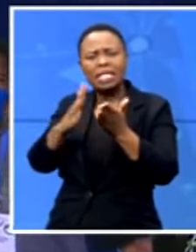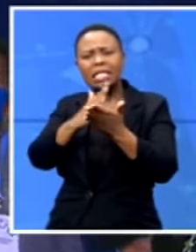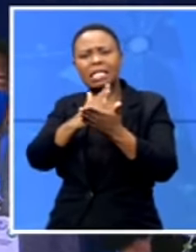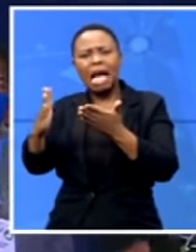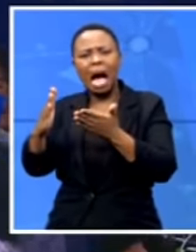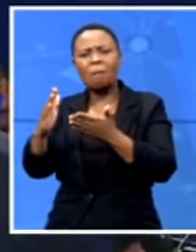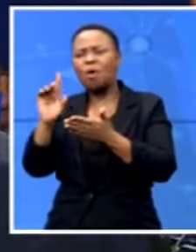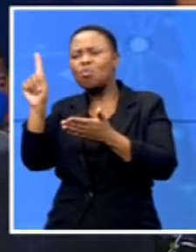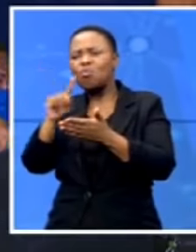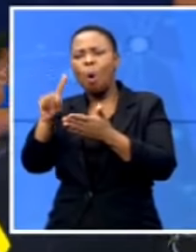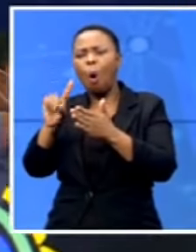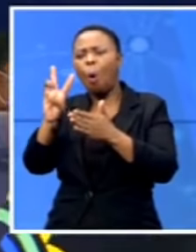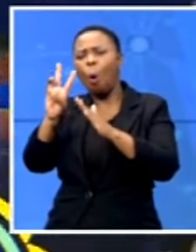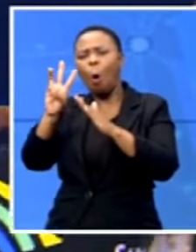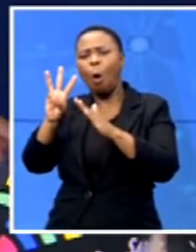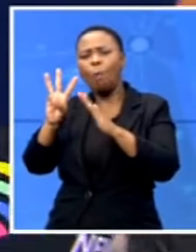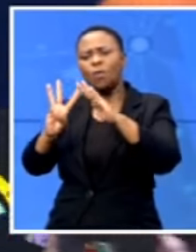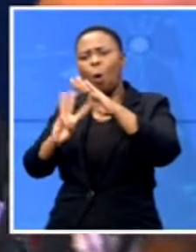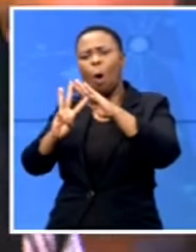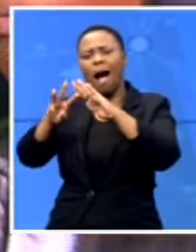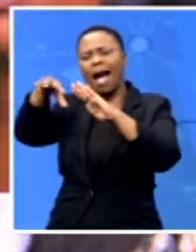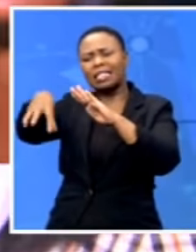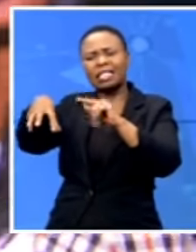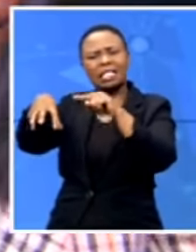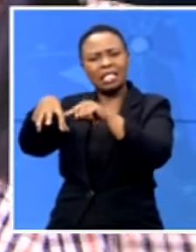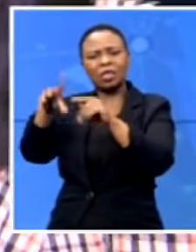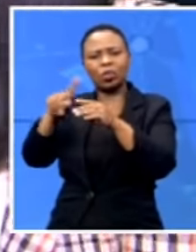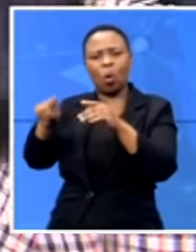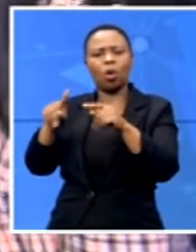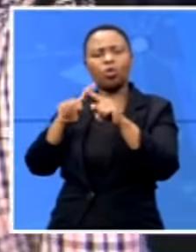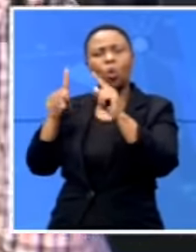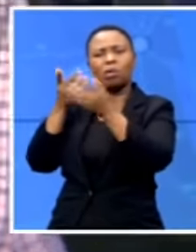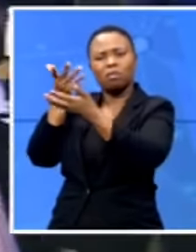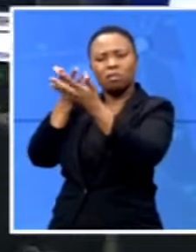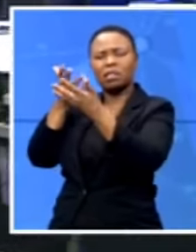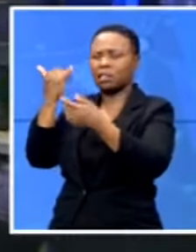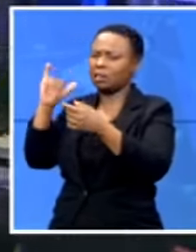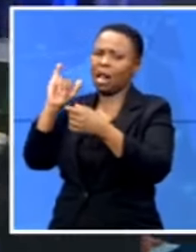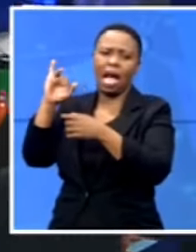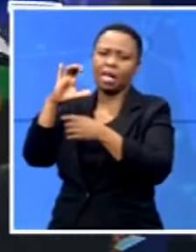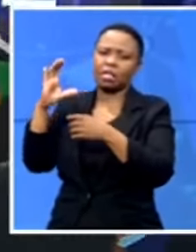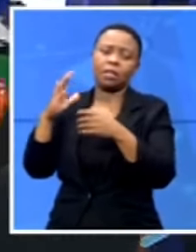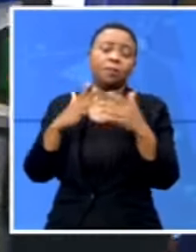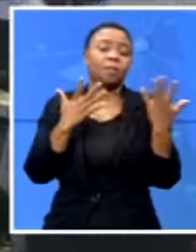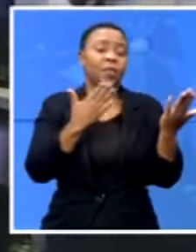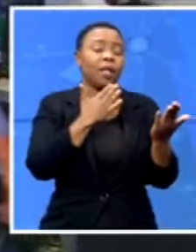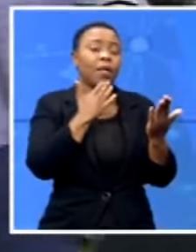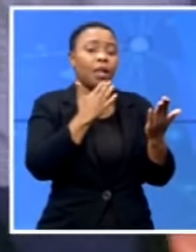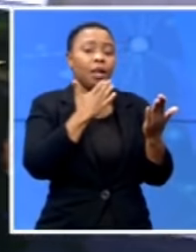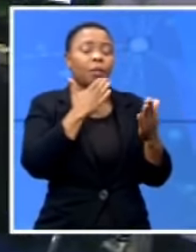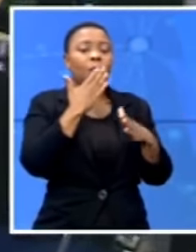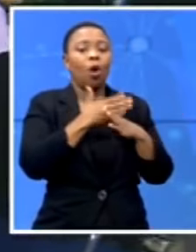with the IEC. Mr. Msomi, thank you so much and all the best, of course, at the polls. I'll ask my colleague once again, Bongani Msomi, just to follow